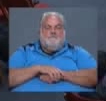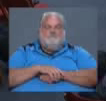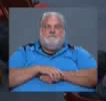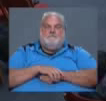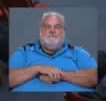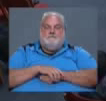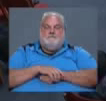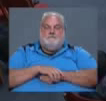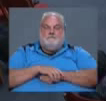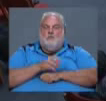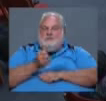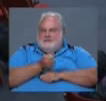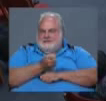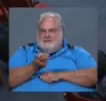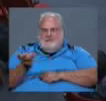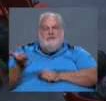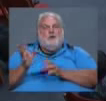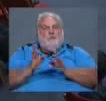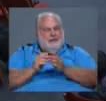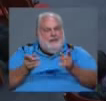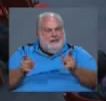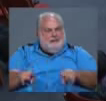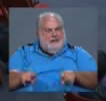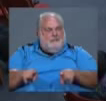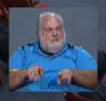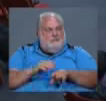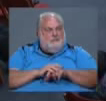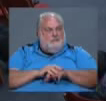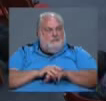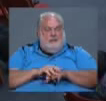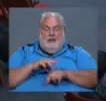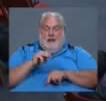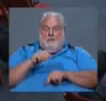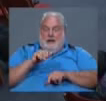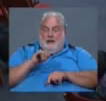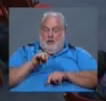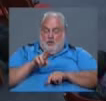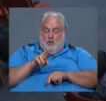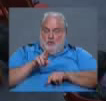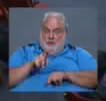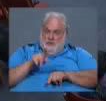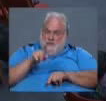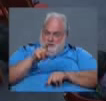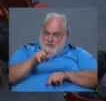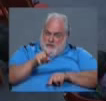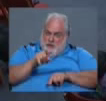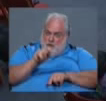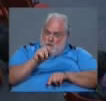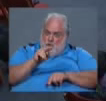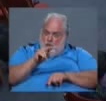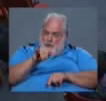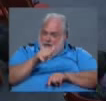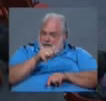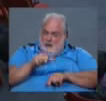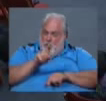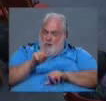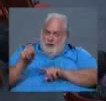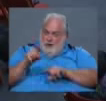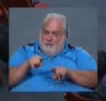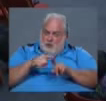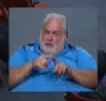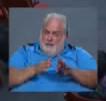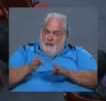It's several meetings. Were there any, Tony, did anybody come to the meeting and to the Planning Commission and object to